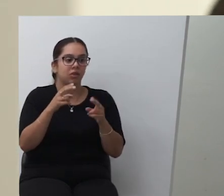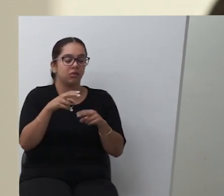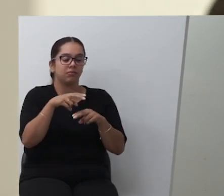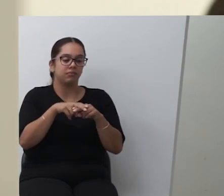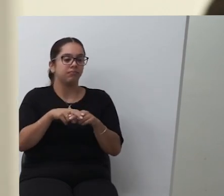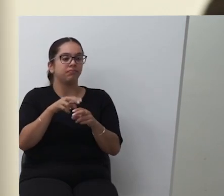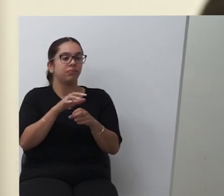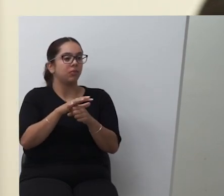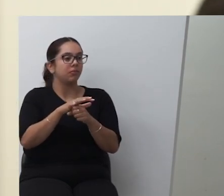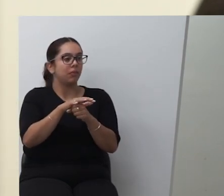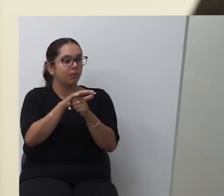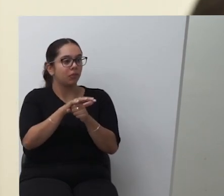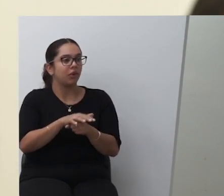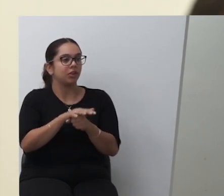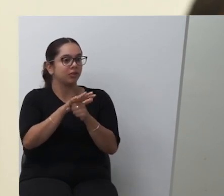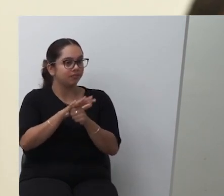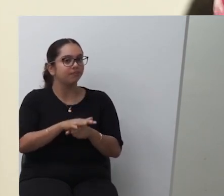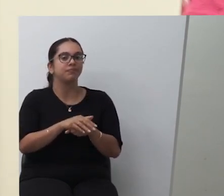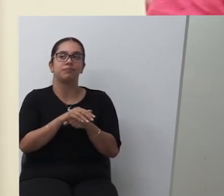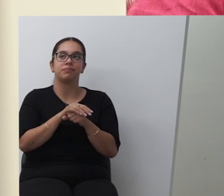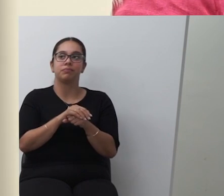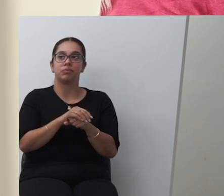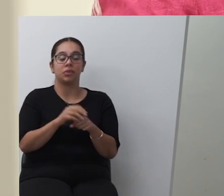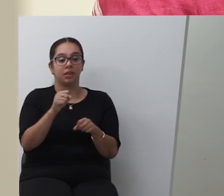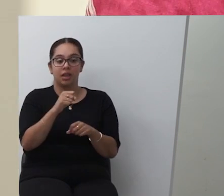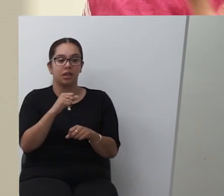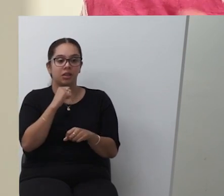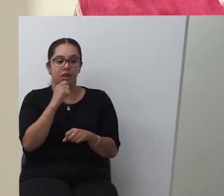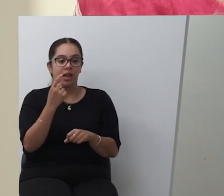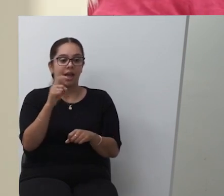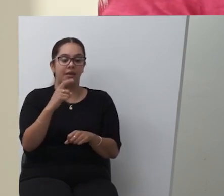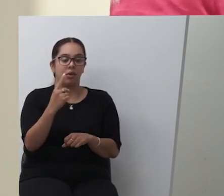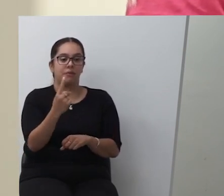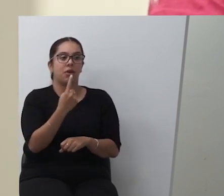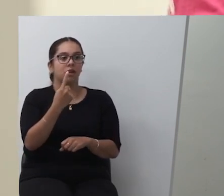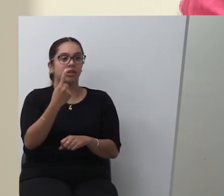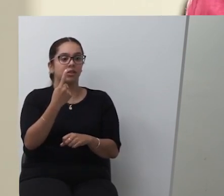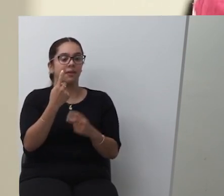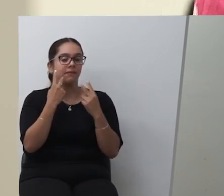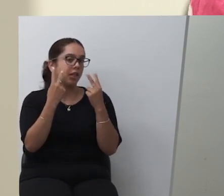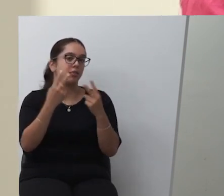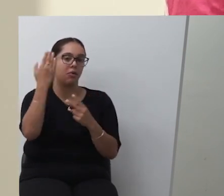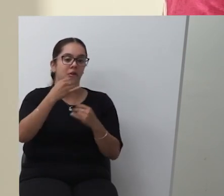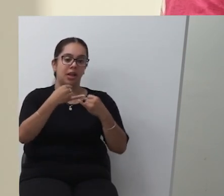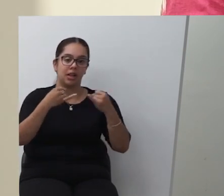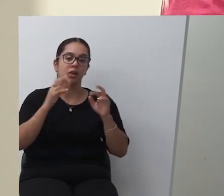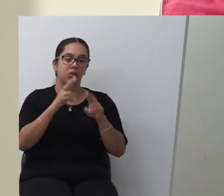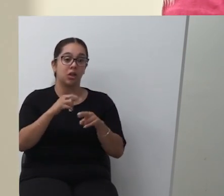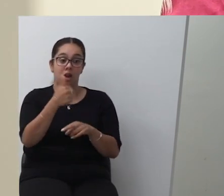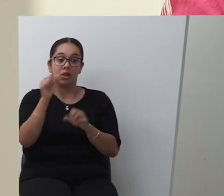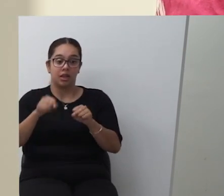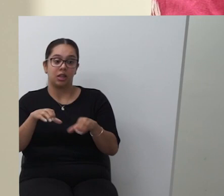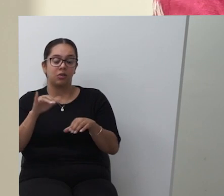pressure cooker. And yes, we don't have to all be the first visible frontline responders. There are others who will do that, which is great.